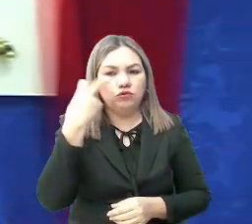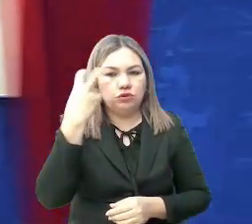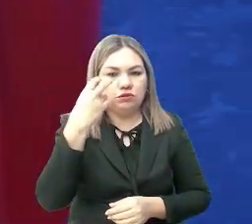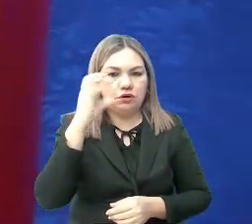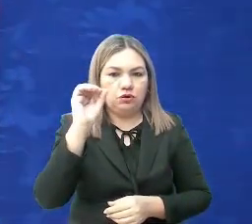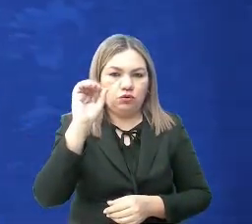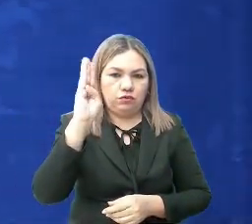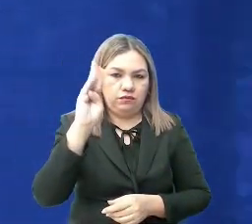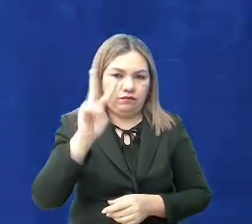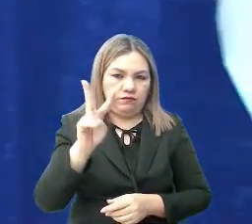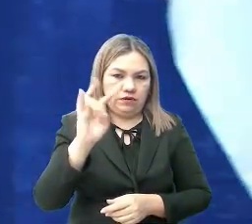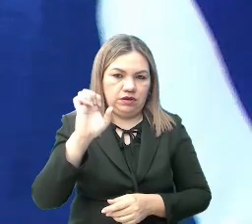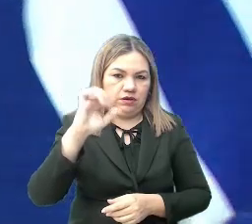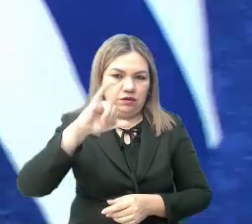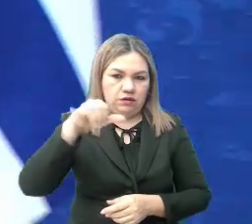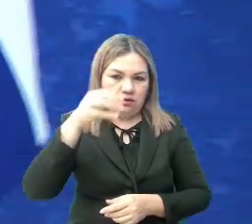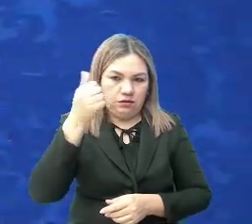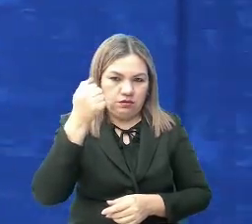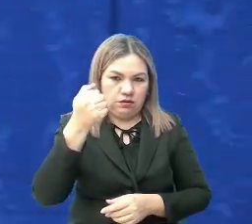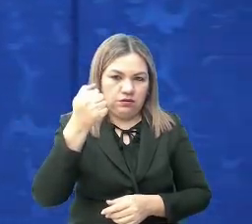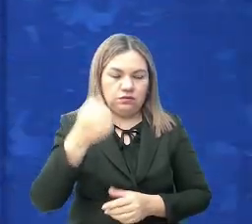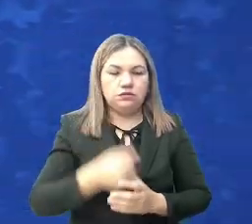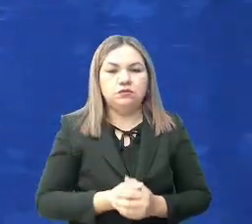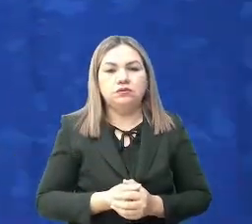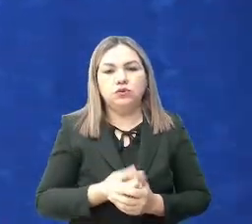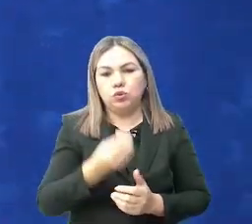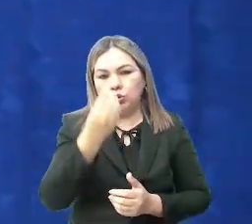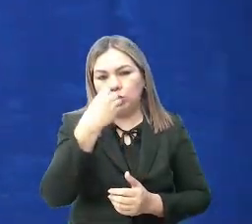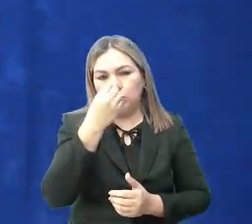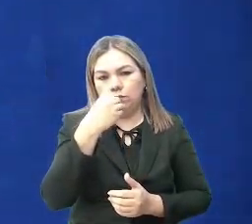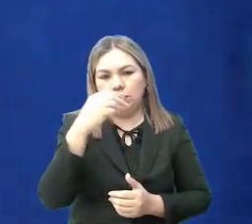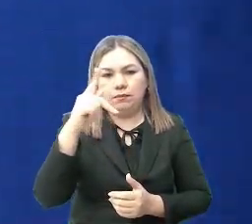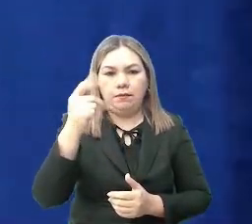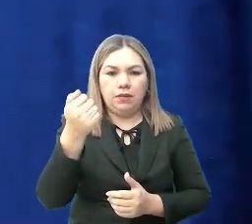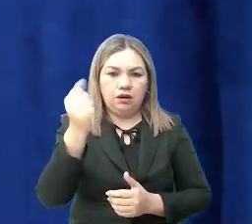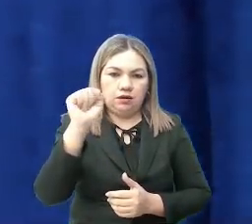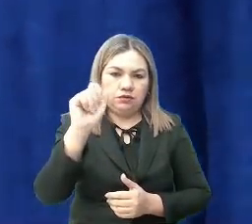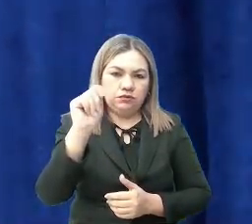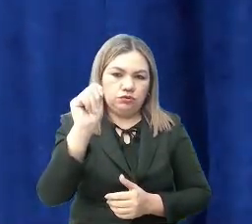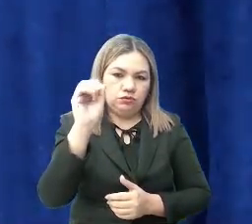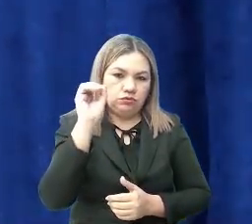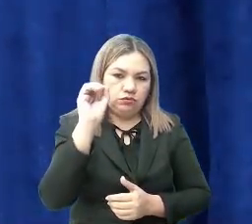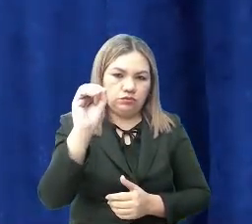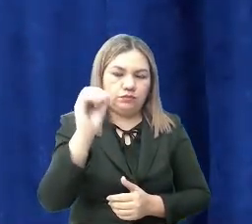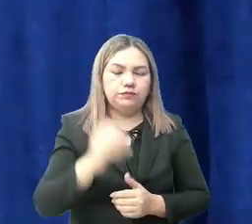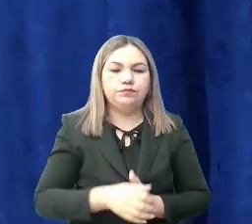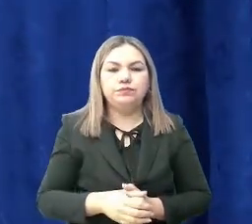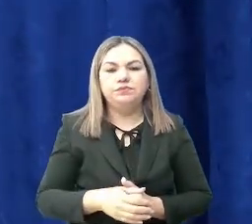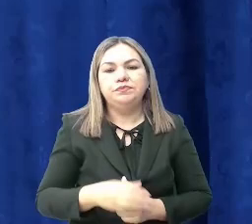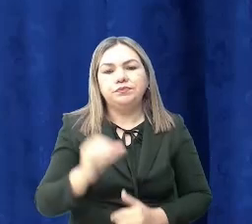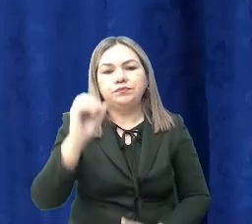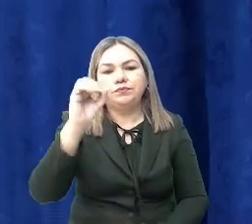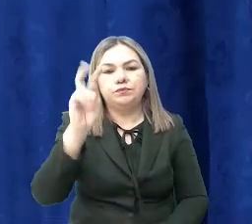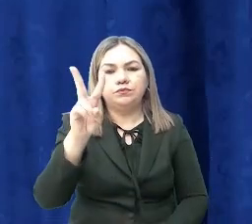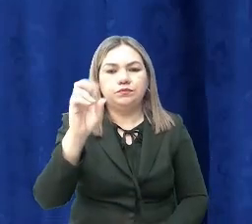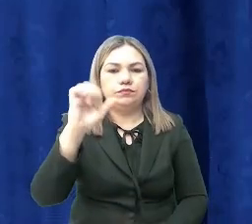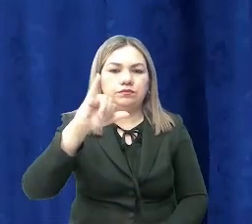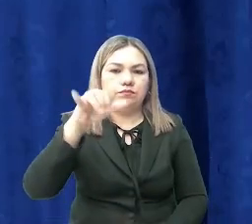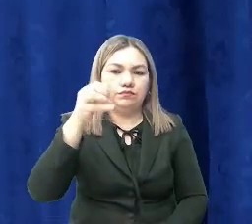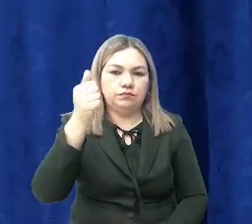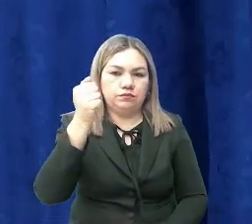sheep, during these times, the sheep, they eat grass. And